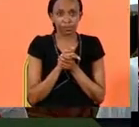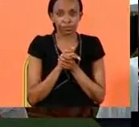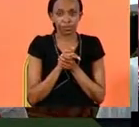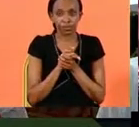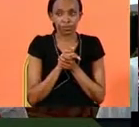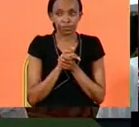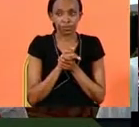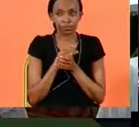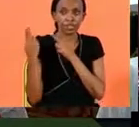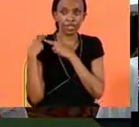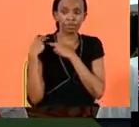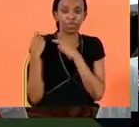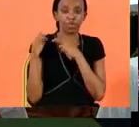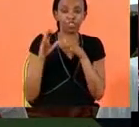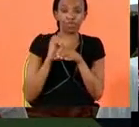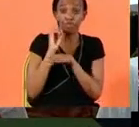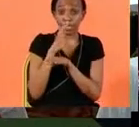the role of media.